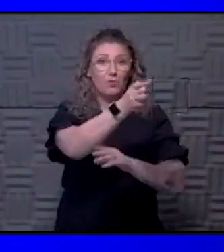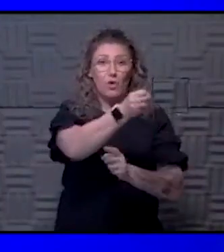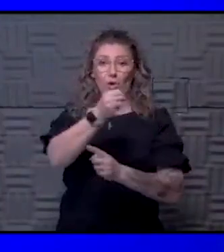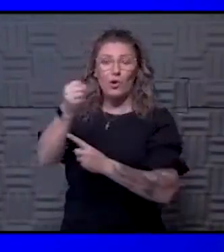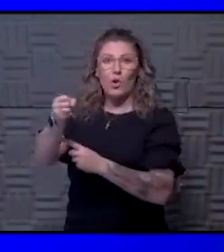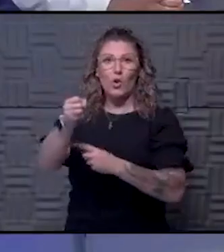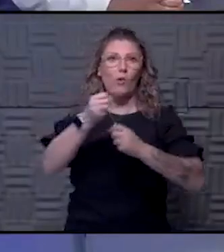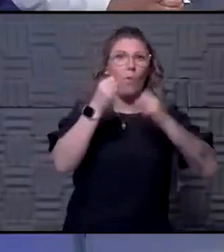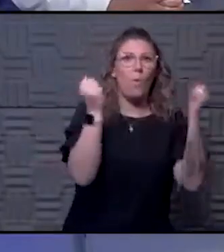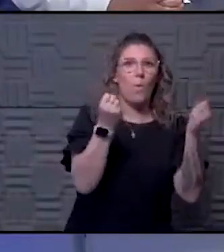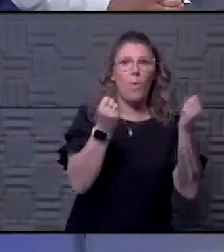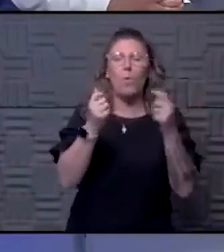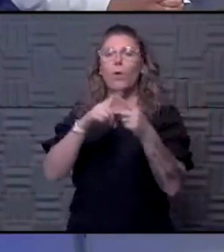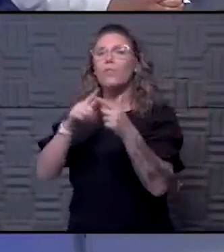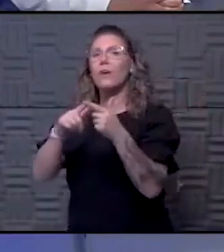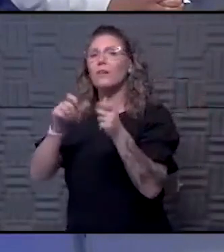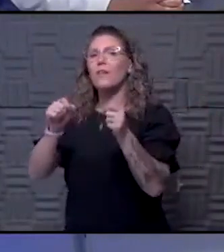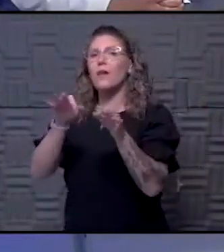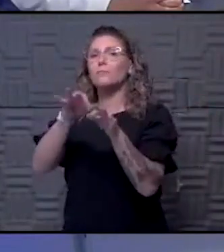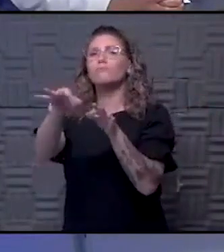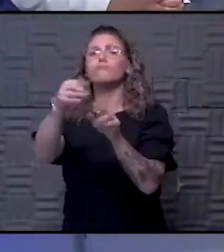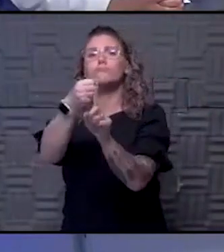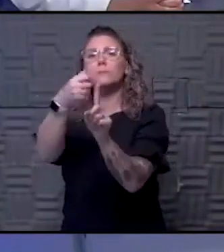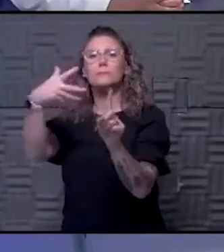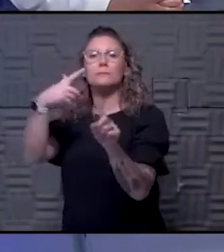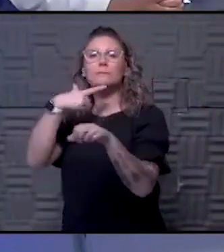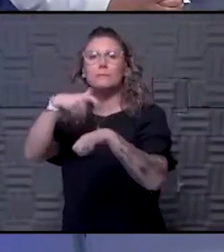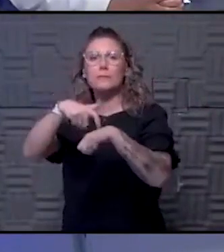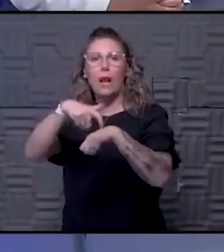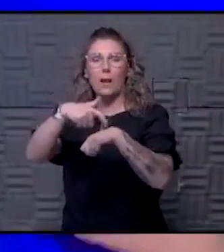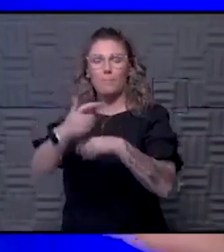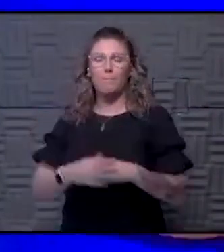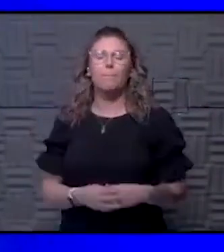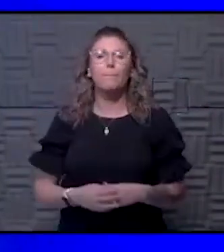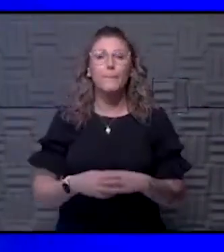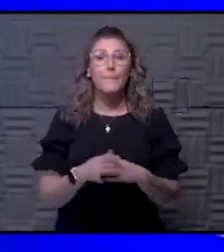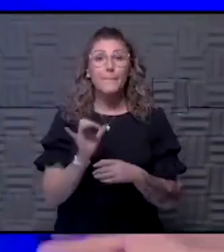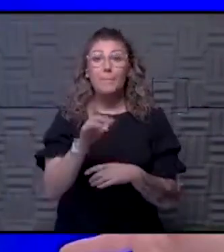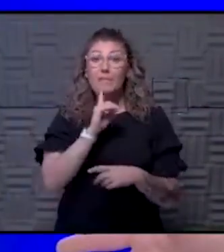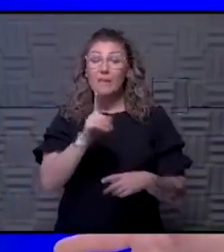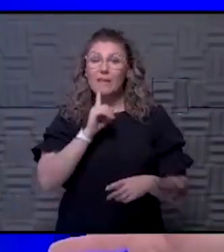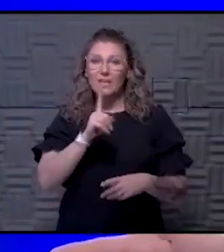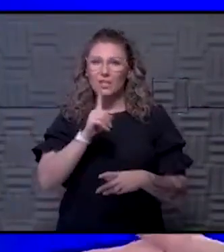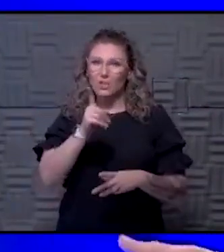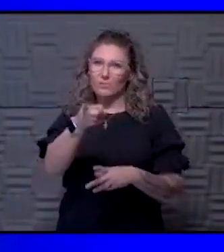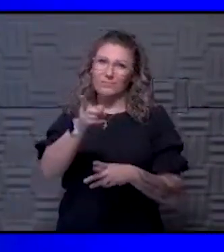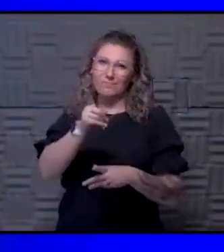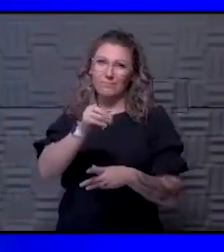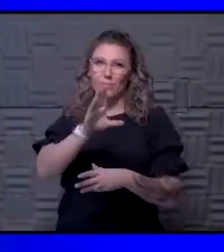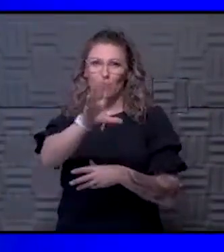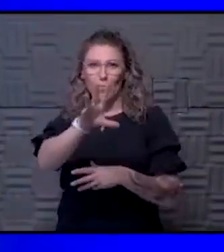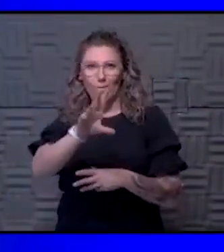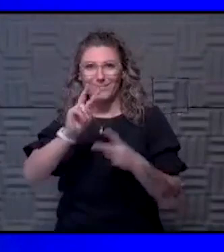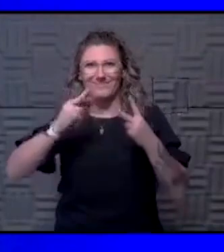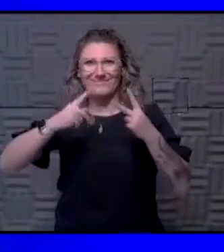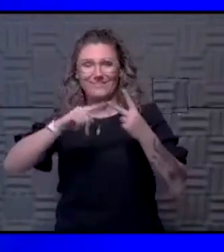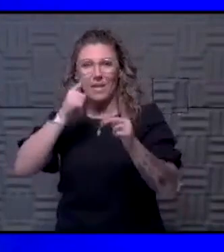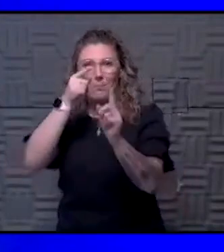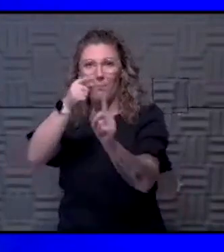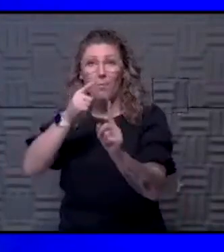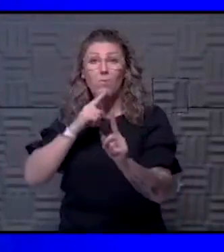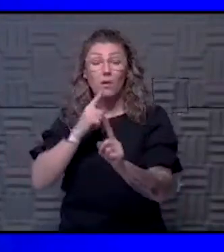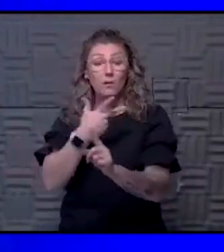Yeah. Yeah, which I think that this actually ties into your next point too.